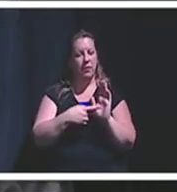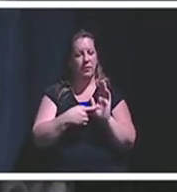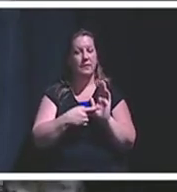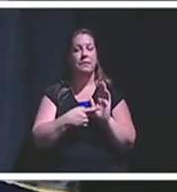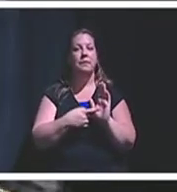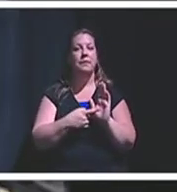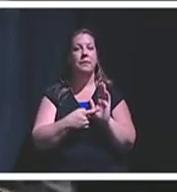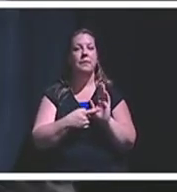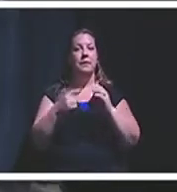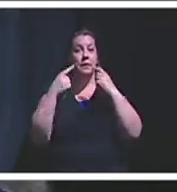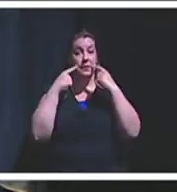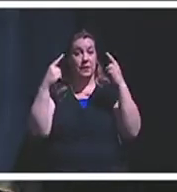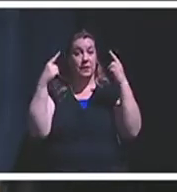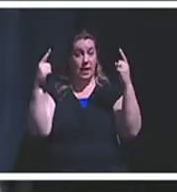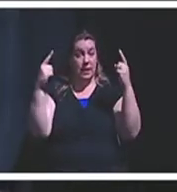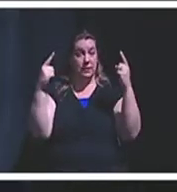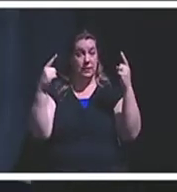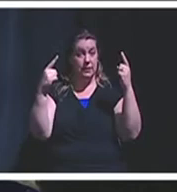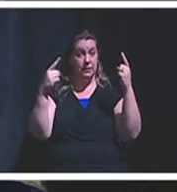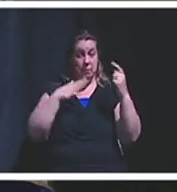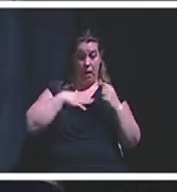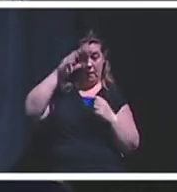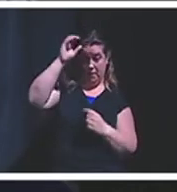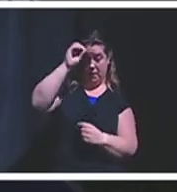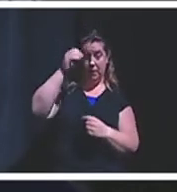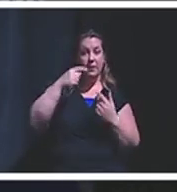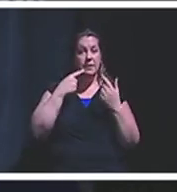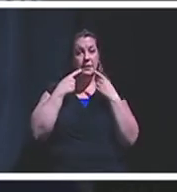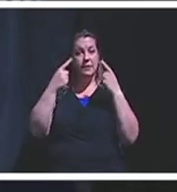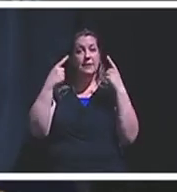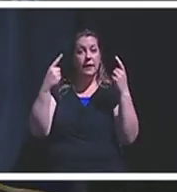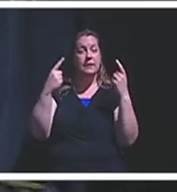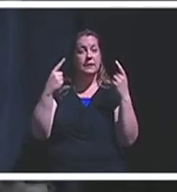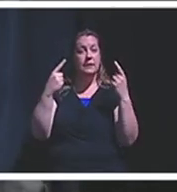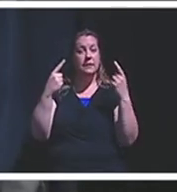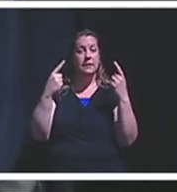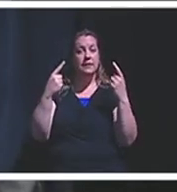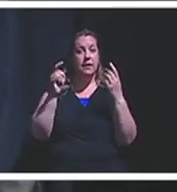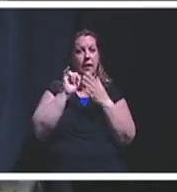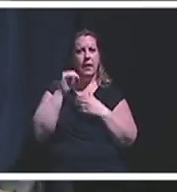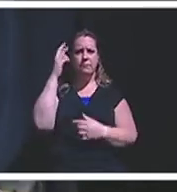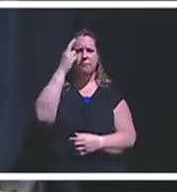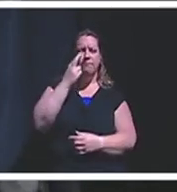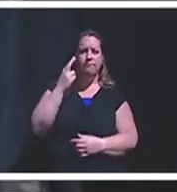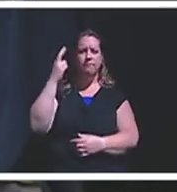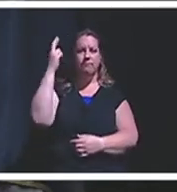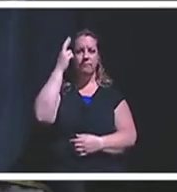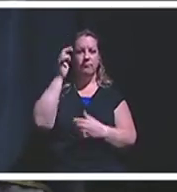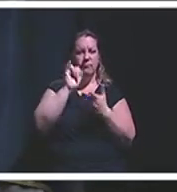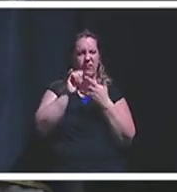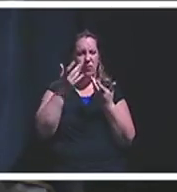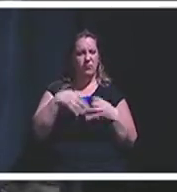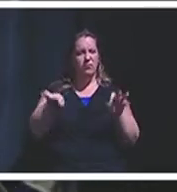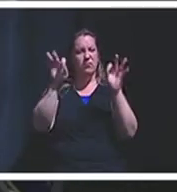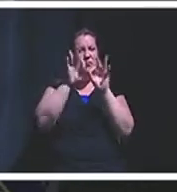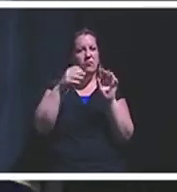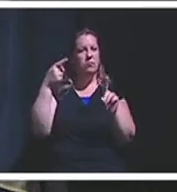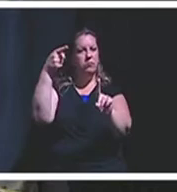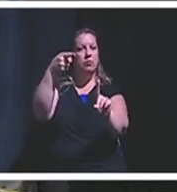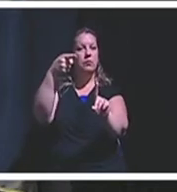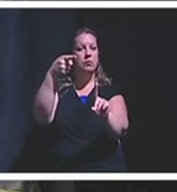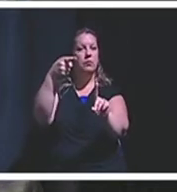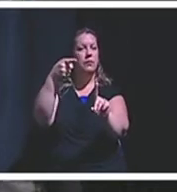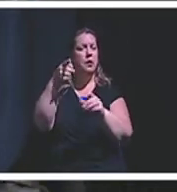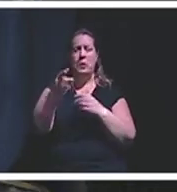Success, in my mind, is the progressive realization of a worthy goal. Whatever